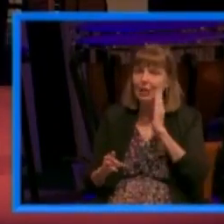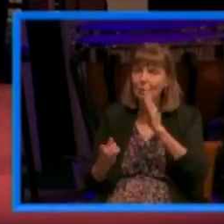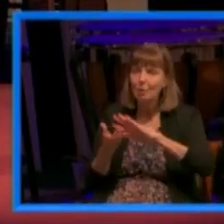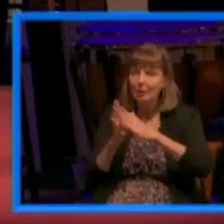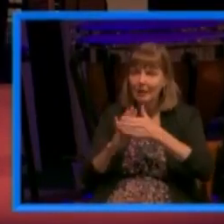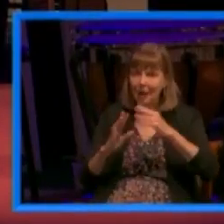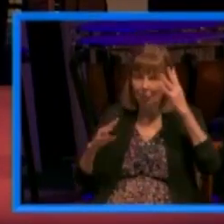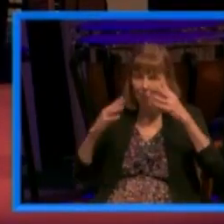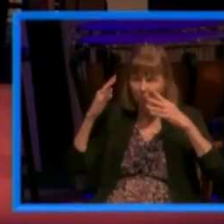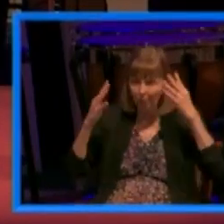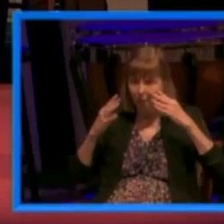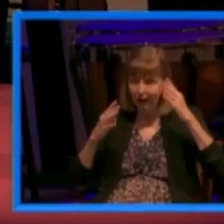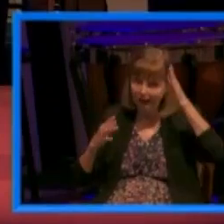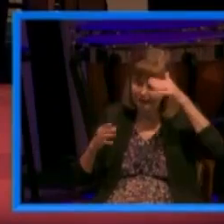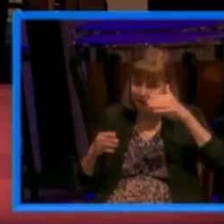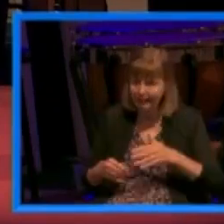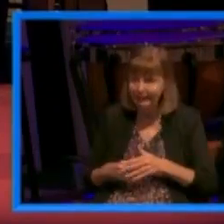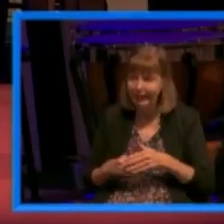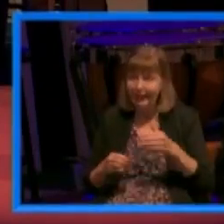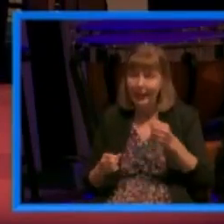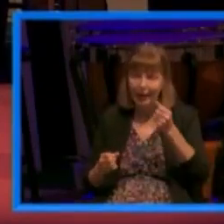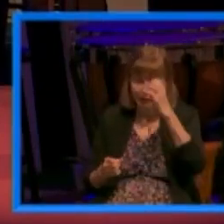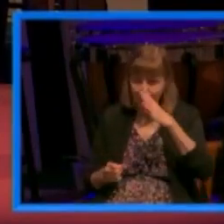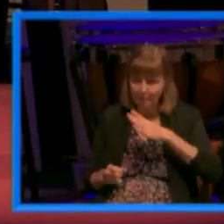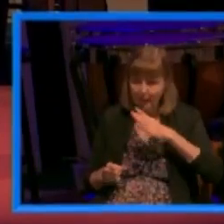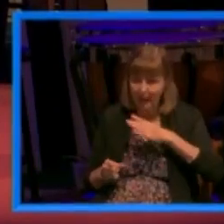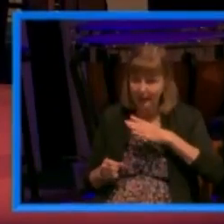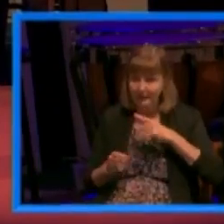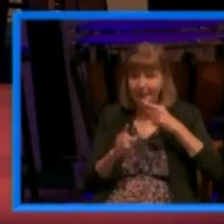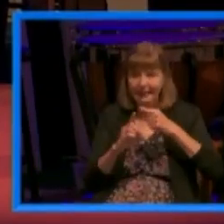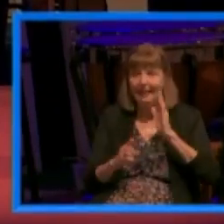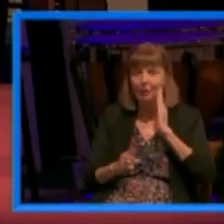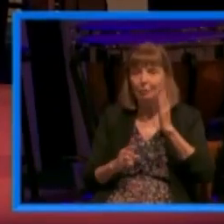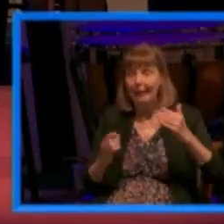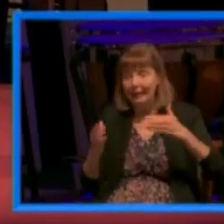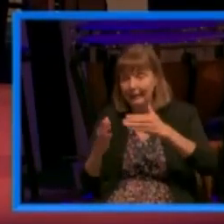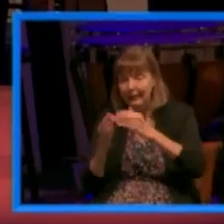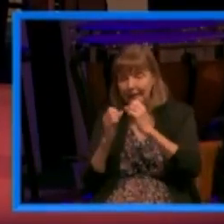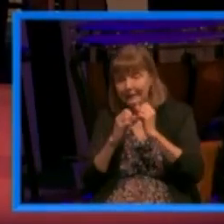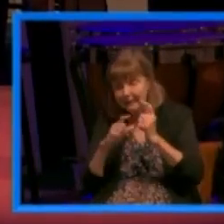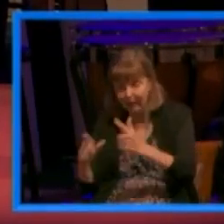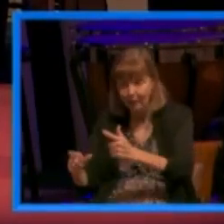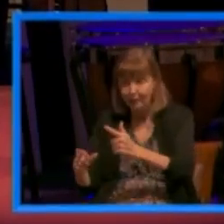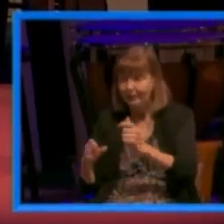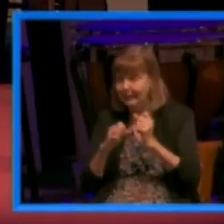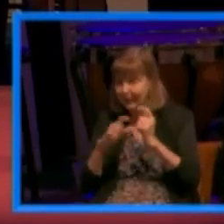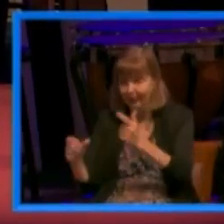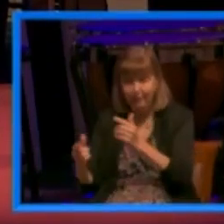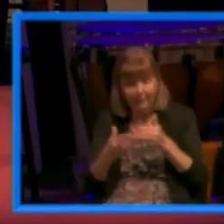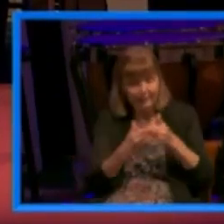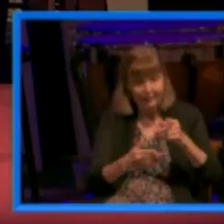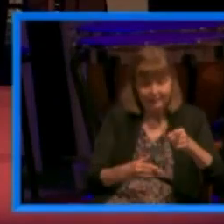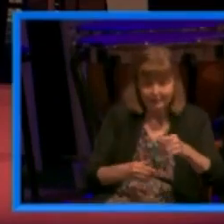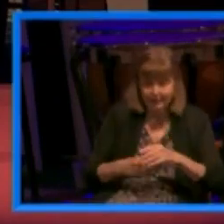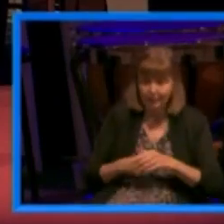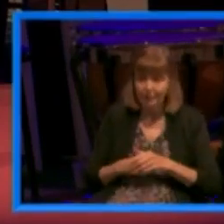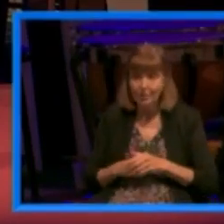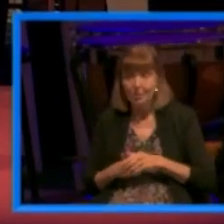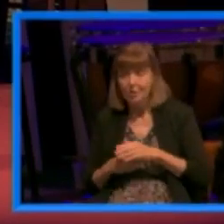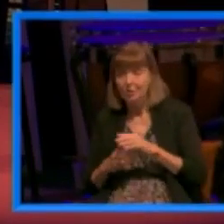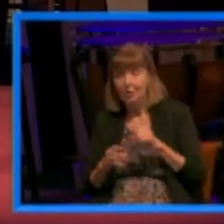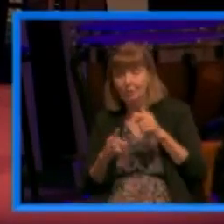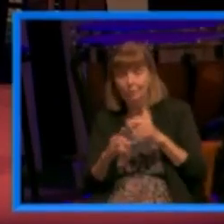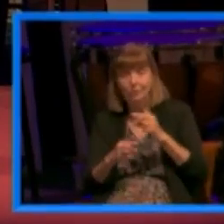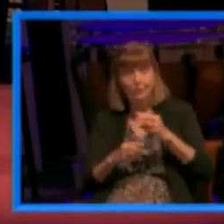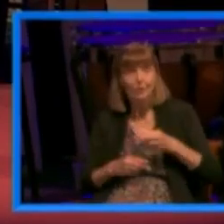and everyone's hand against him, and he shall dwell over against his kinsmen. So she called the name of the Lord who spoke to her, you